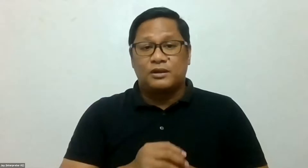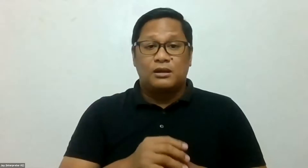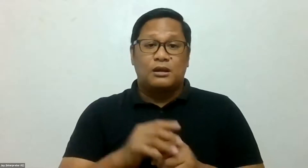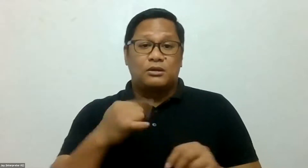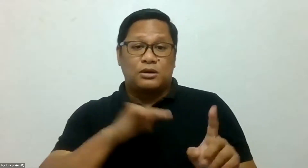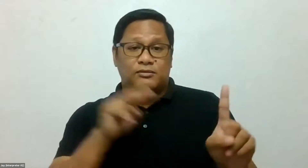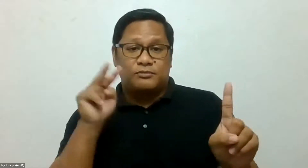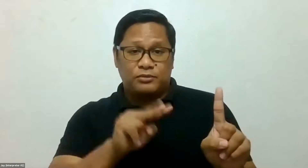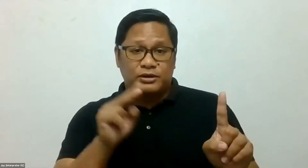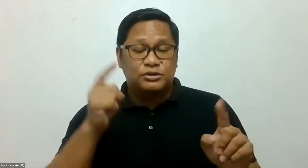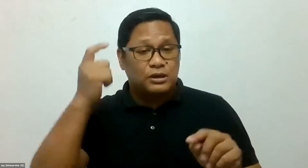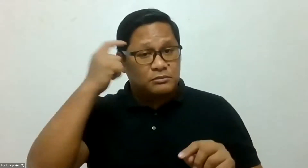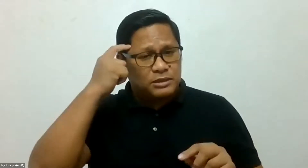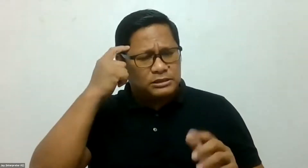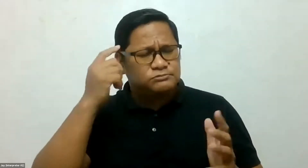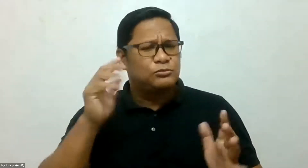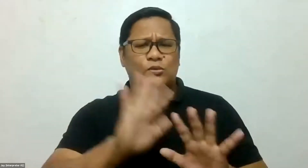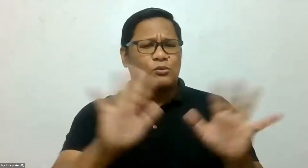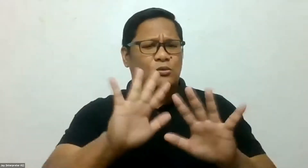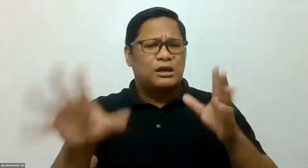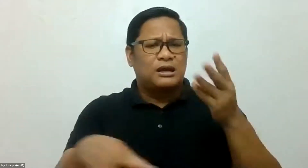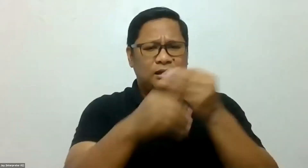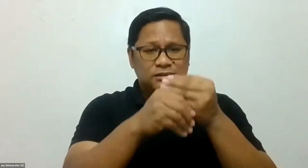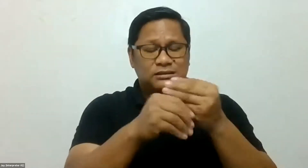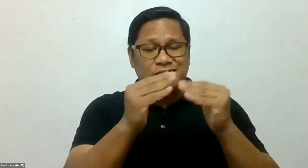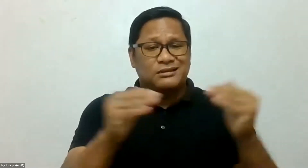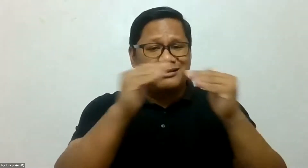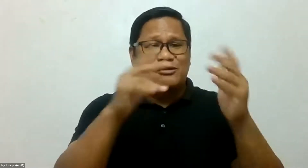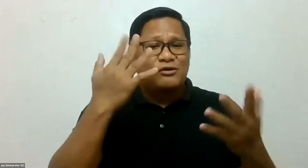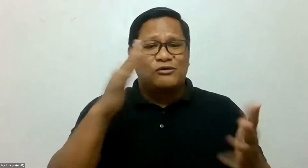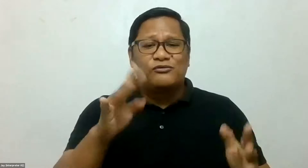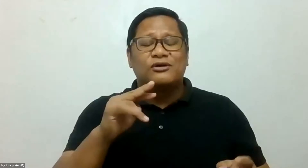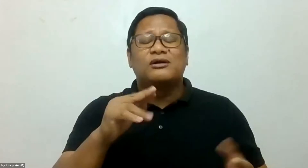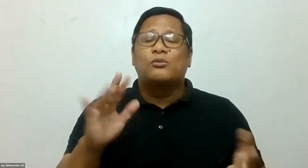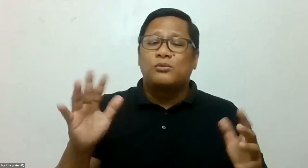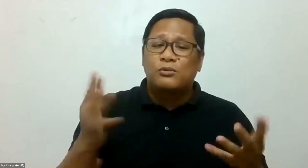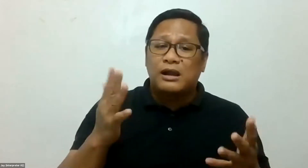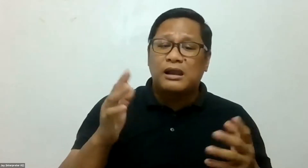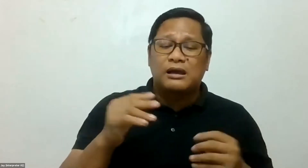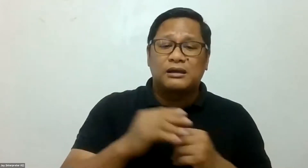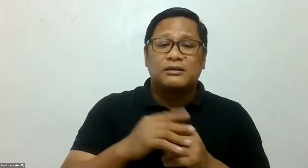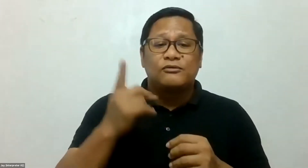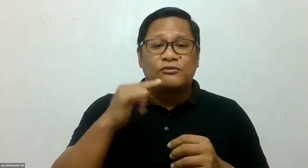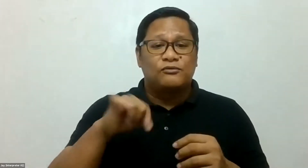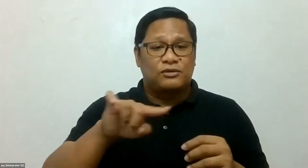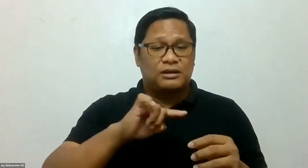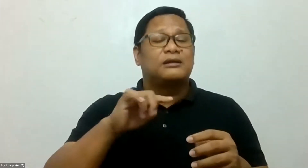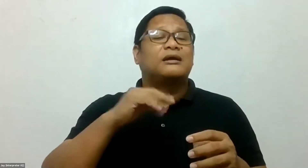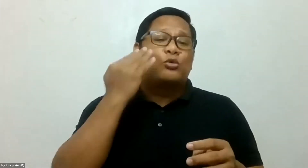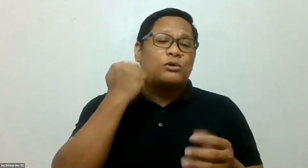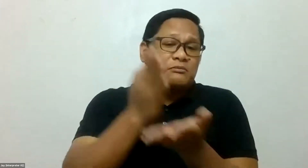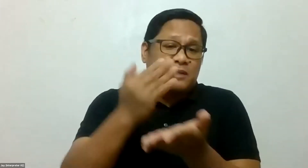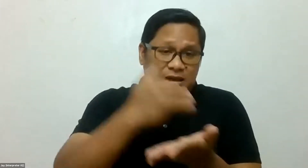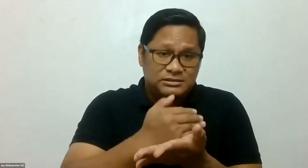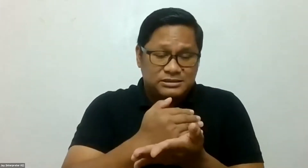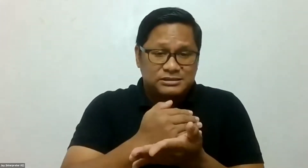our minds, let's not add another layer to the uncertainty of our patients. Let's allocate an adequate budget, which is due